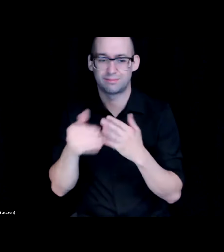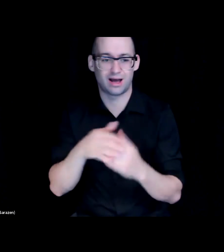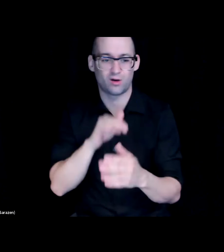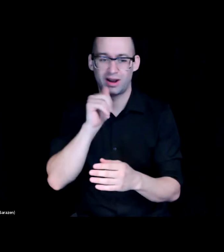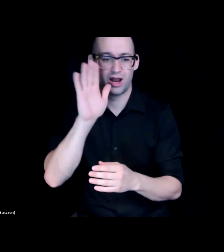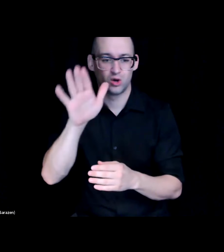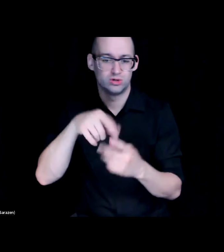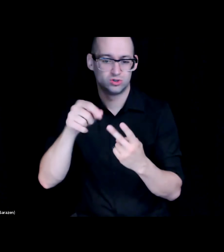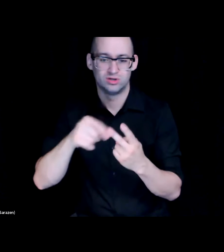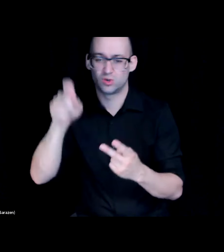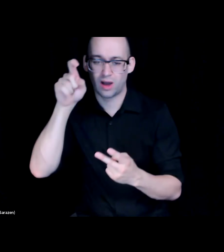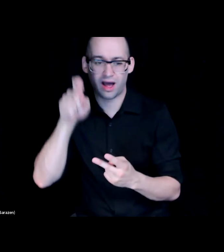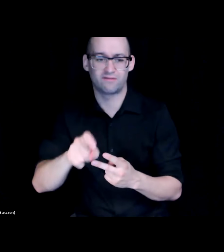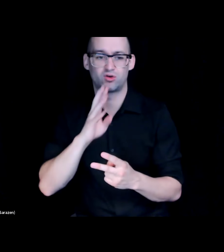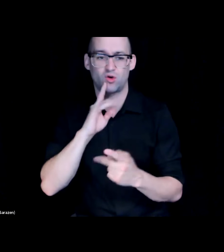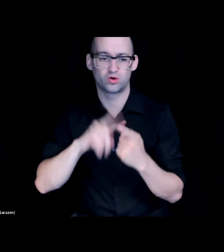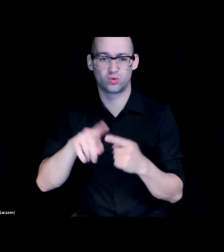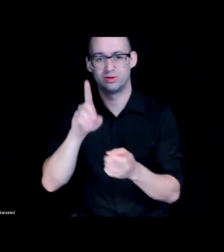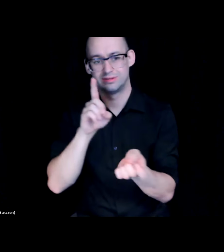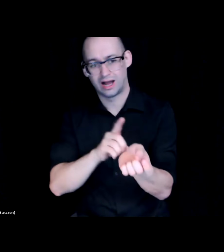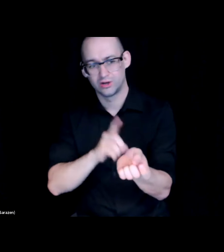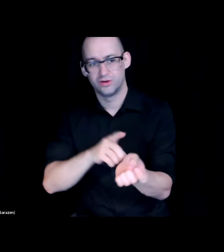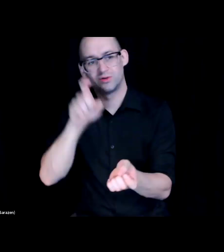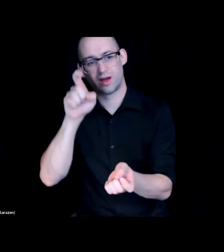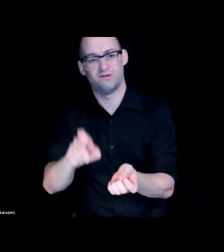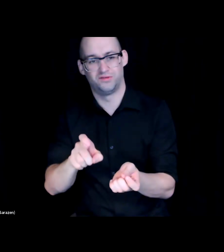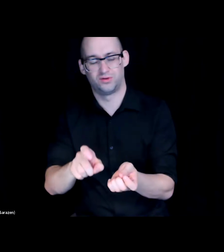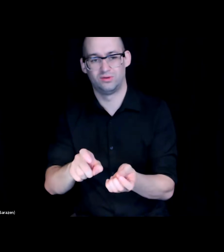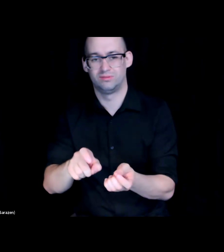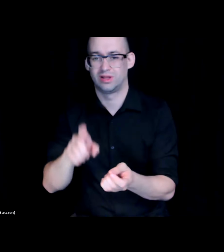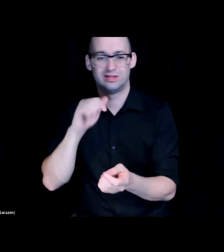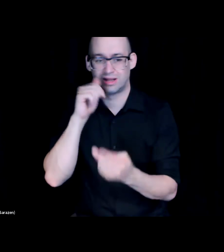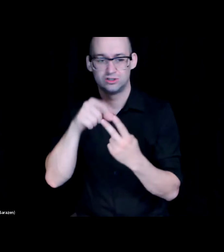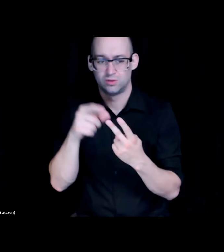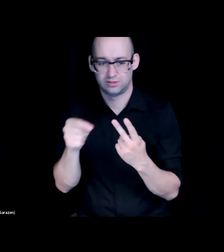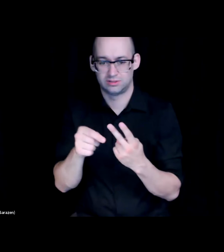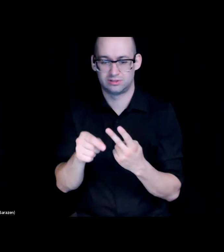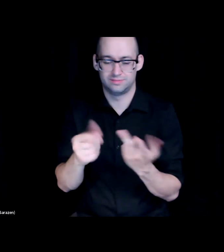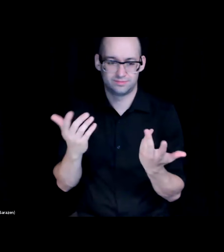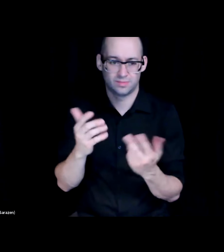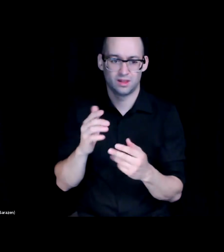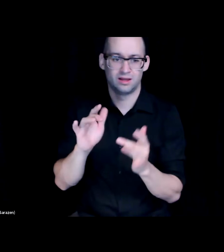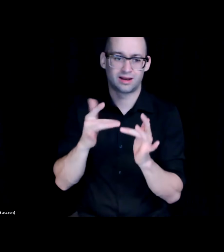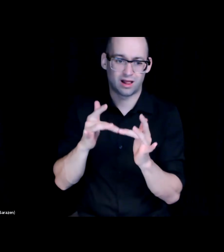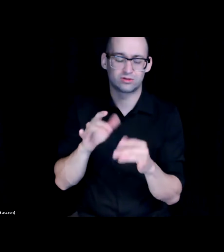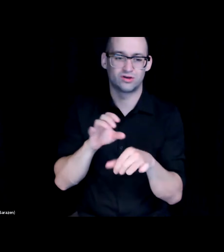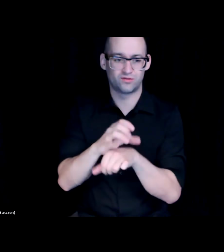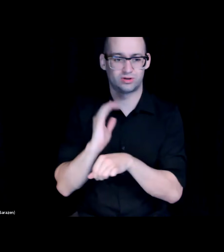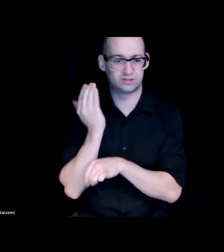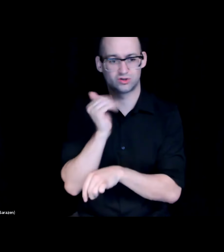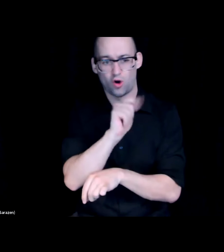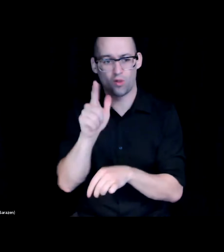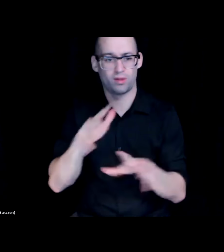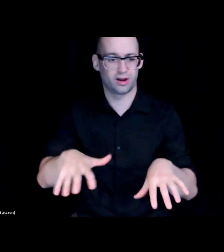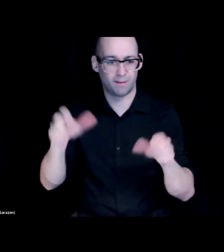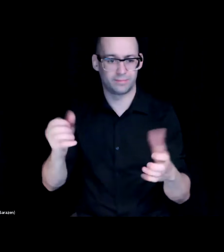doctor, you had to do telehealth. You want to go to the bank, you couldn't. You had to go online. So, I remember a long time ago learning that you didn't